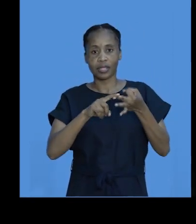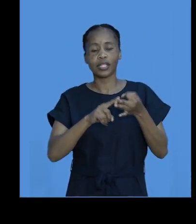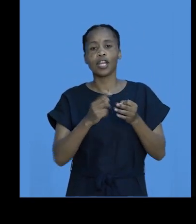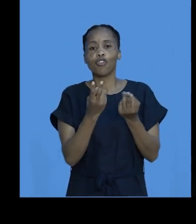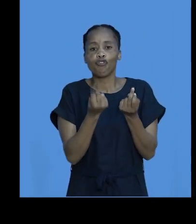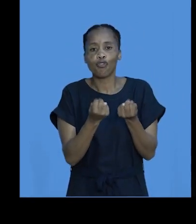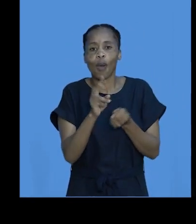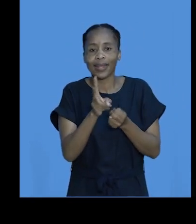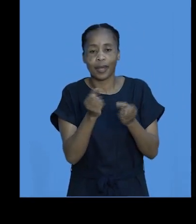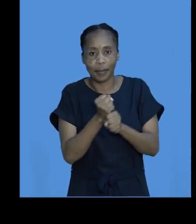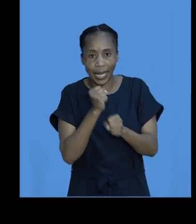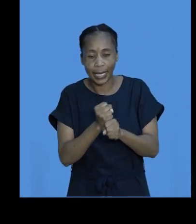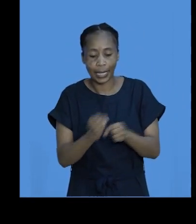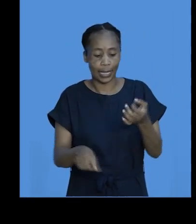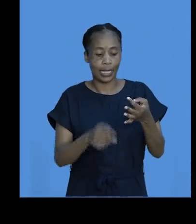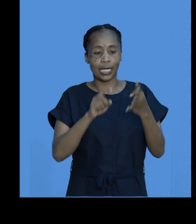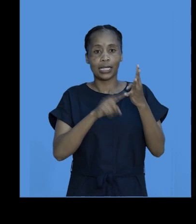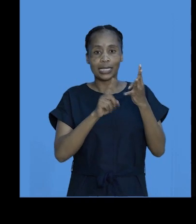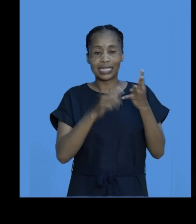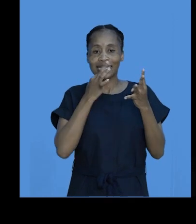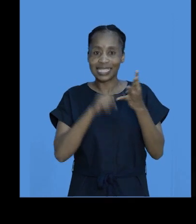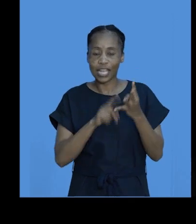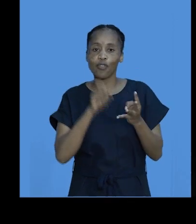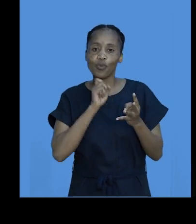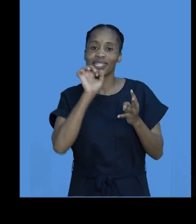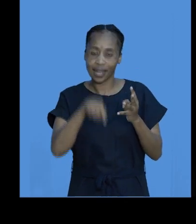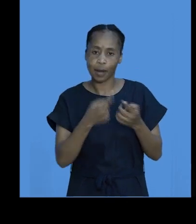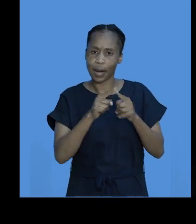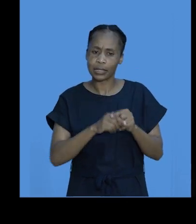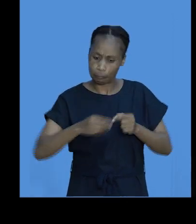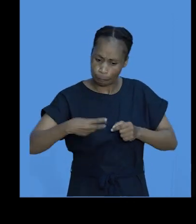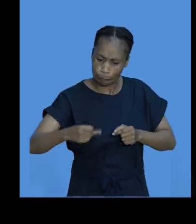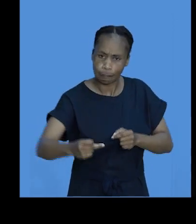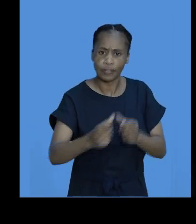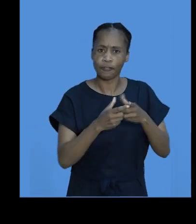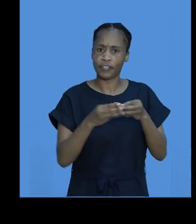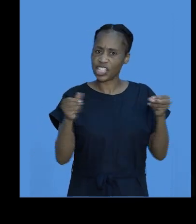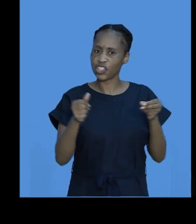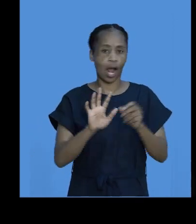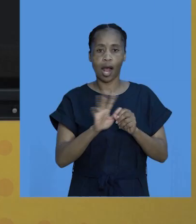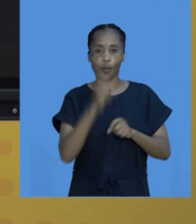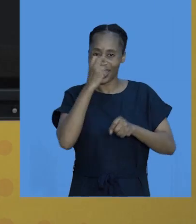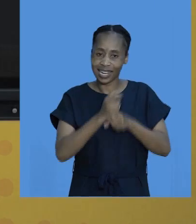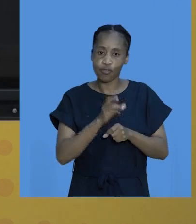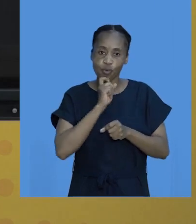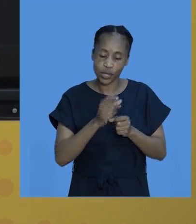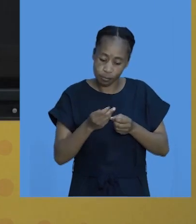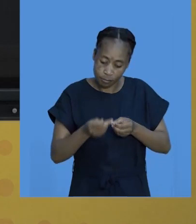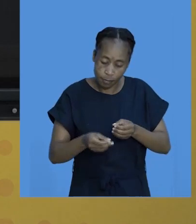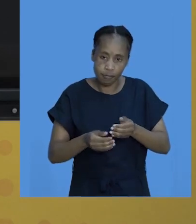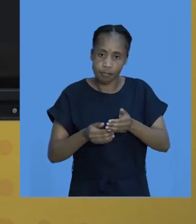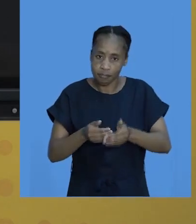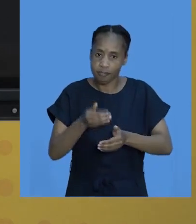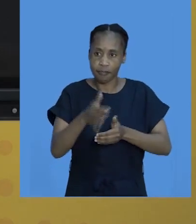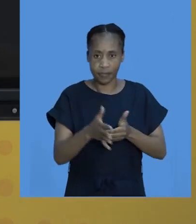says renewal, and then D says conservation there. Again, a lot of us guys, we find it's difficult for